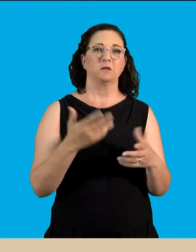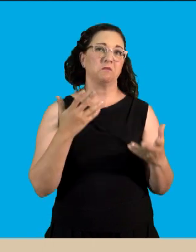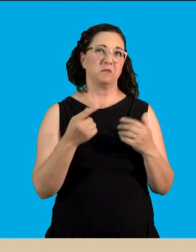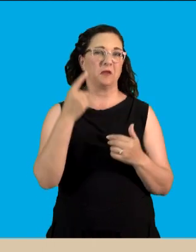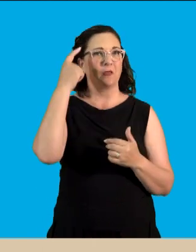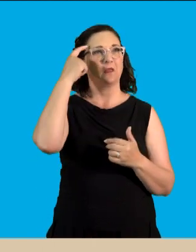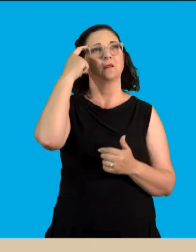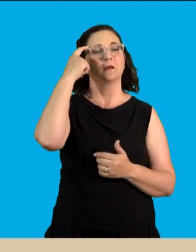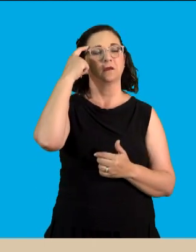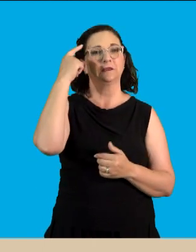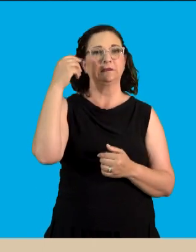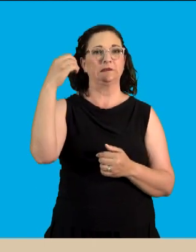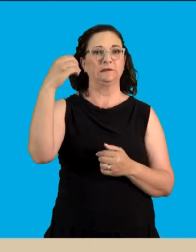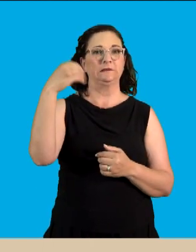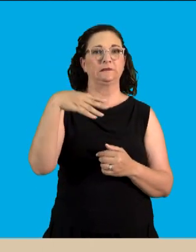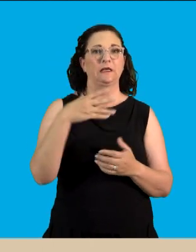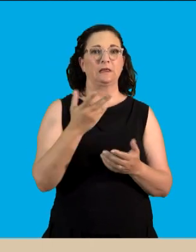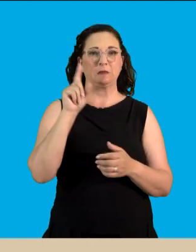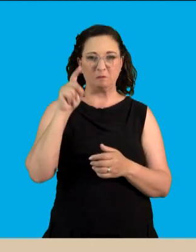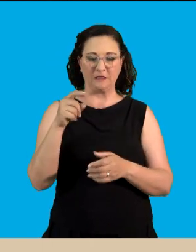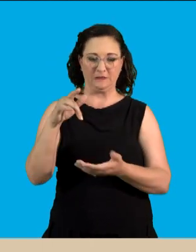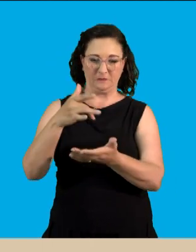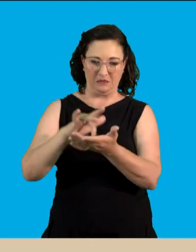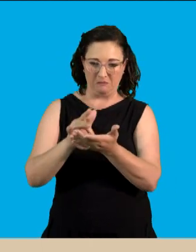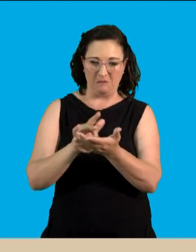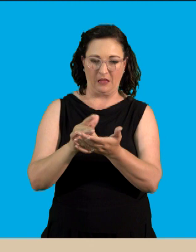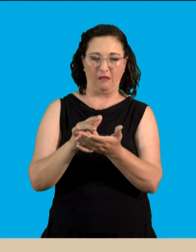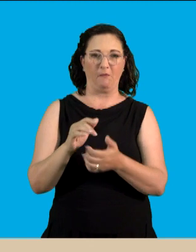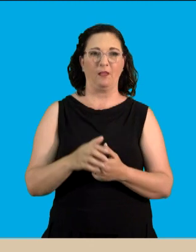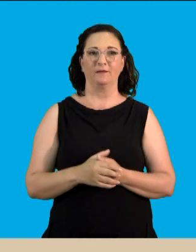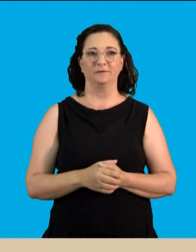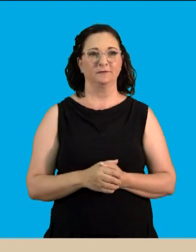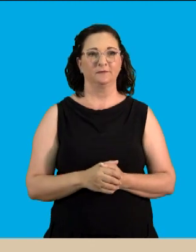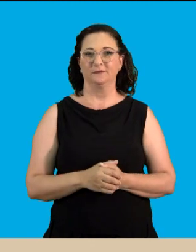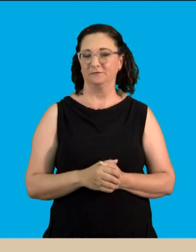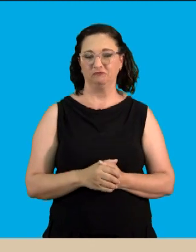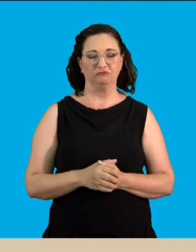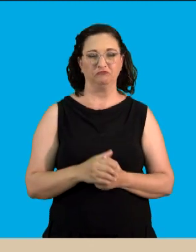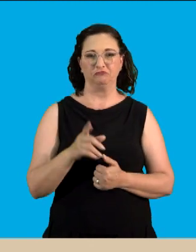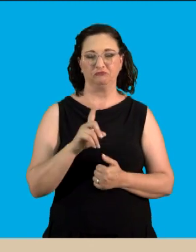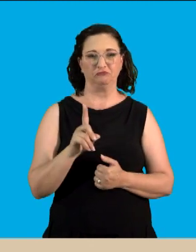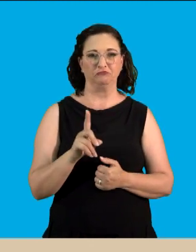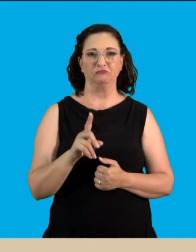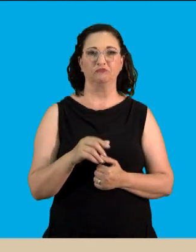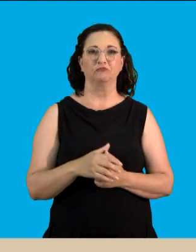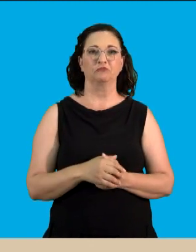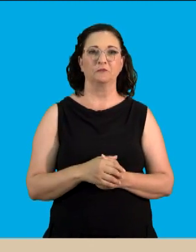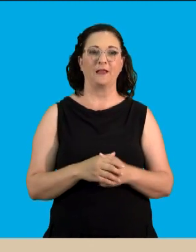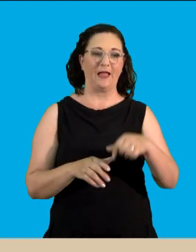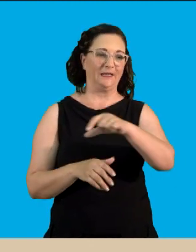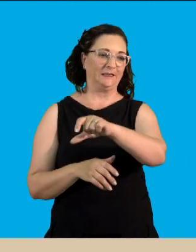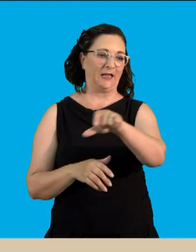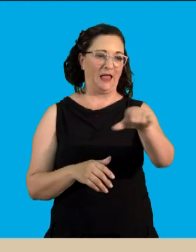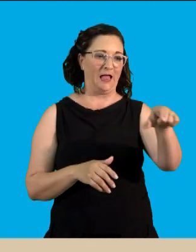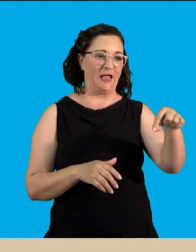you would think that the sun must be located at the center of our Milky Way galaxy, but it is actually located at